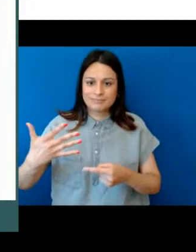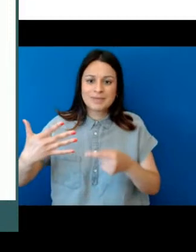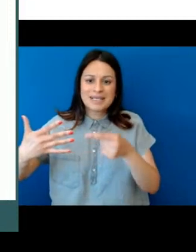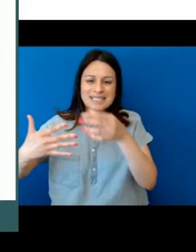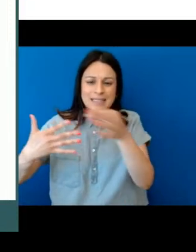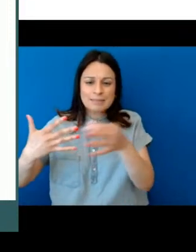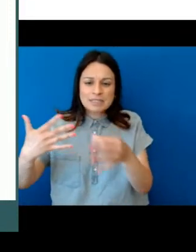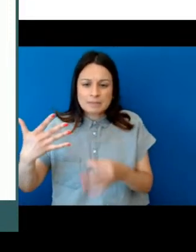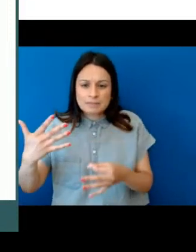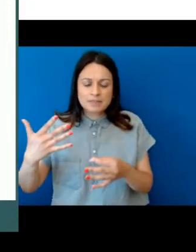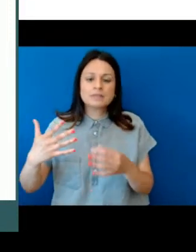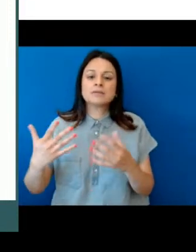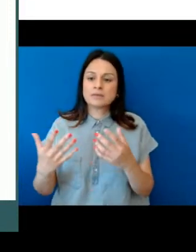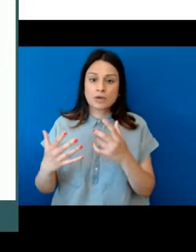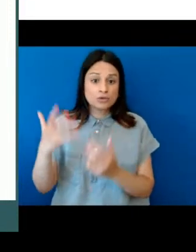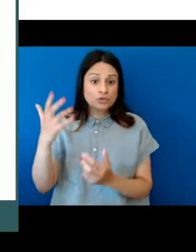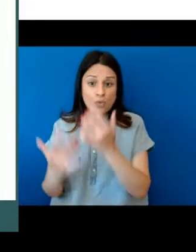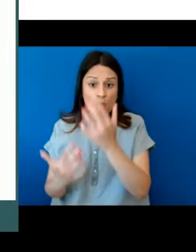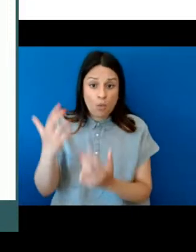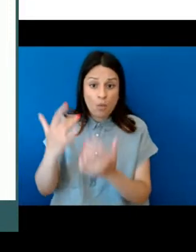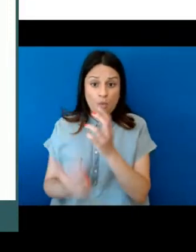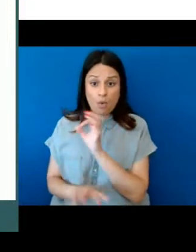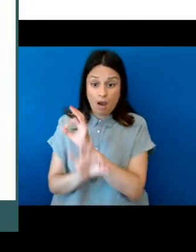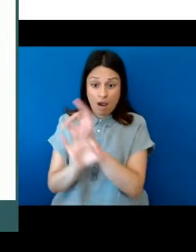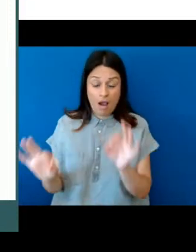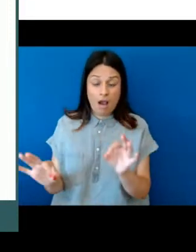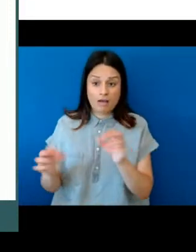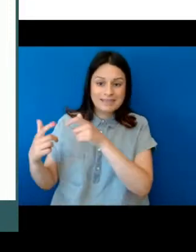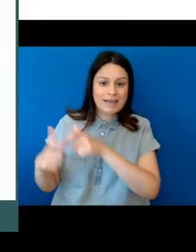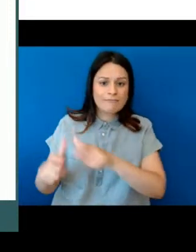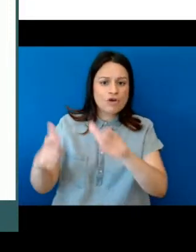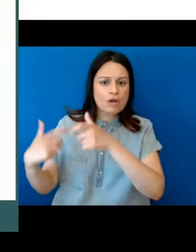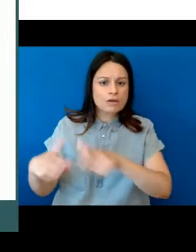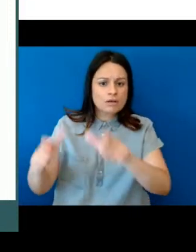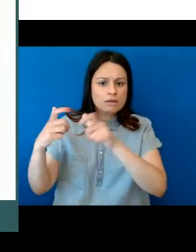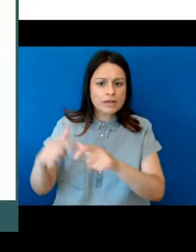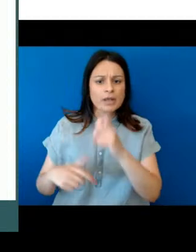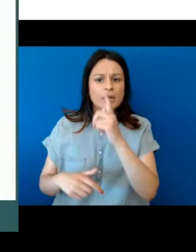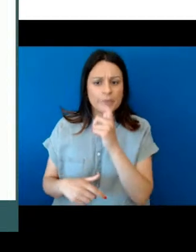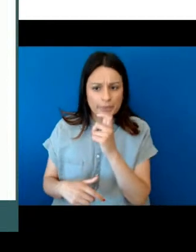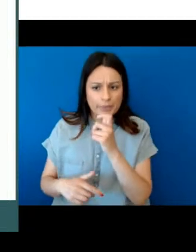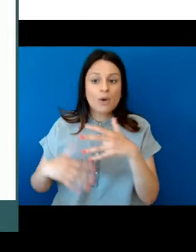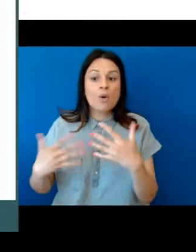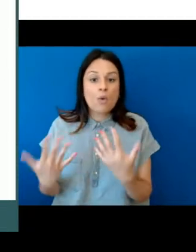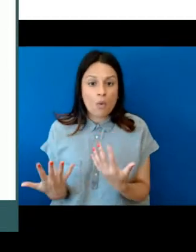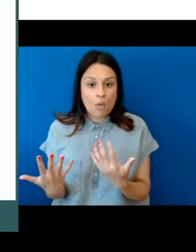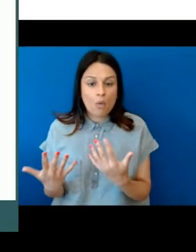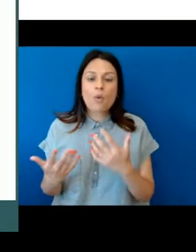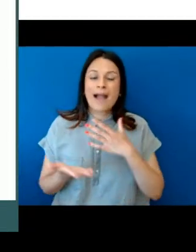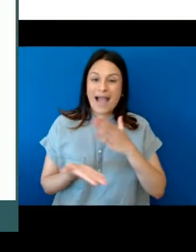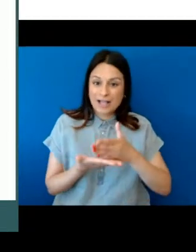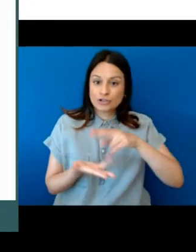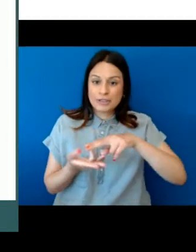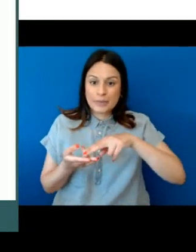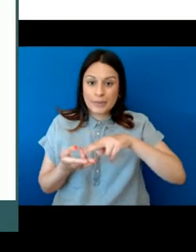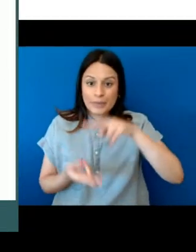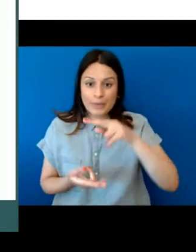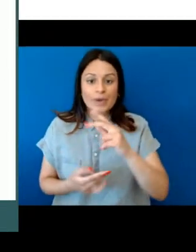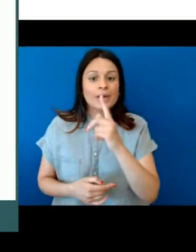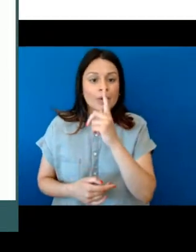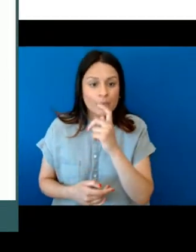they were asked either just to carry on with what they were doing or to increase their inhaled